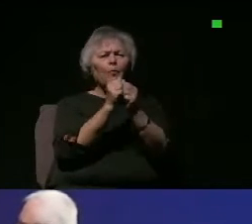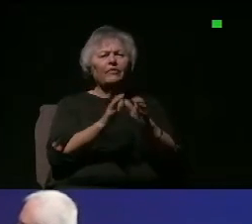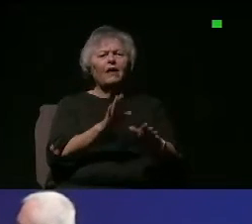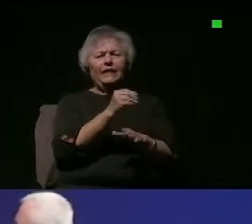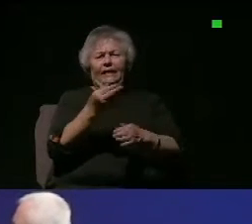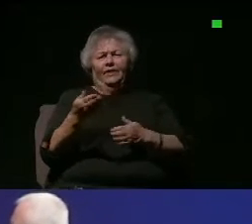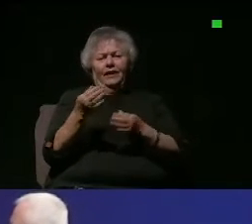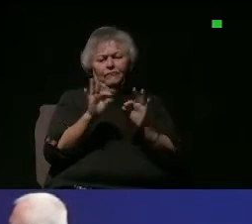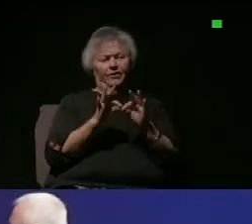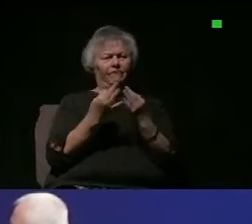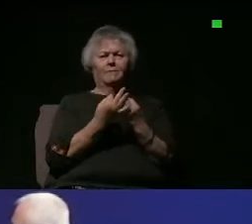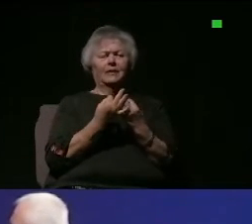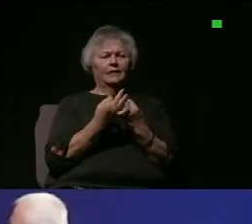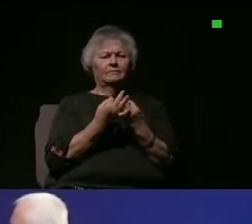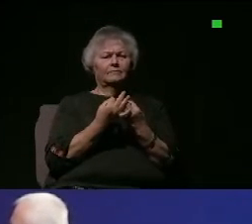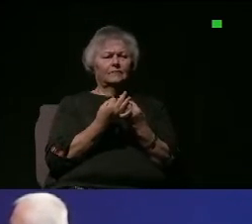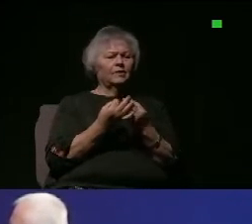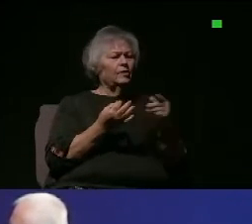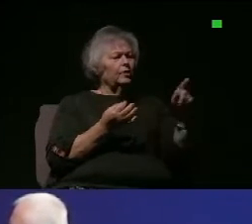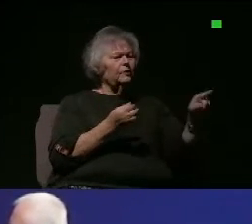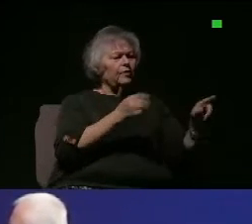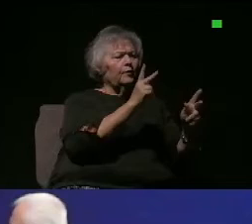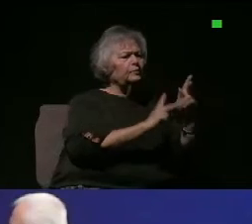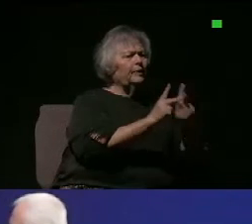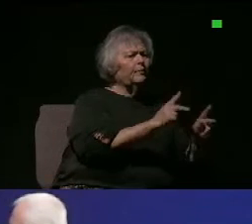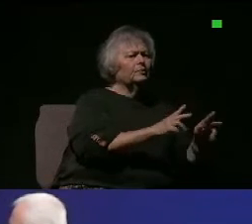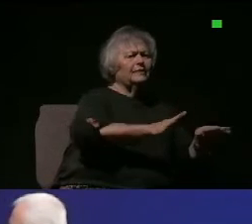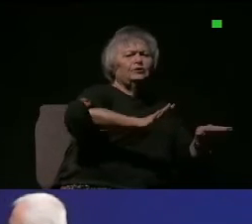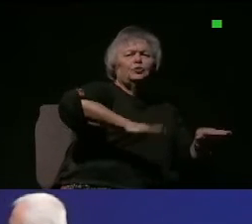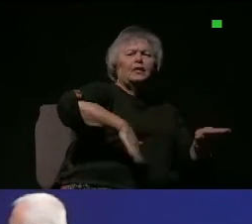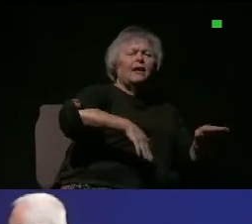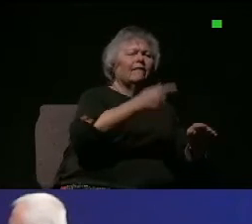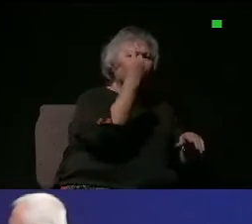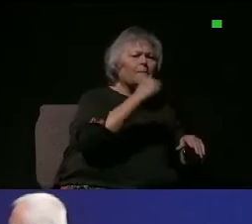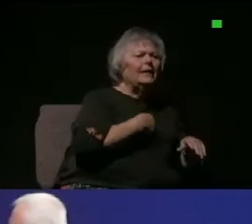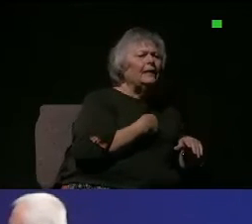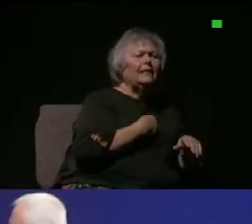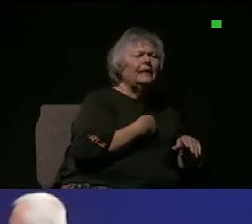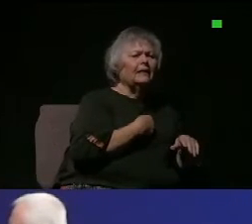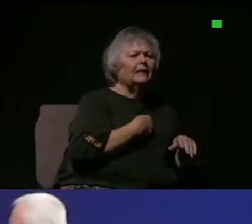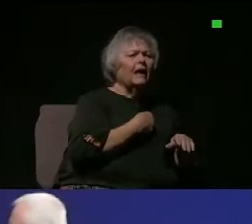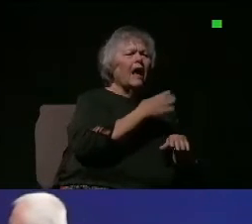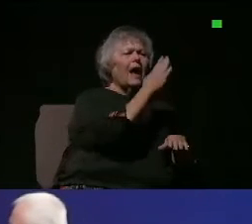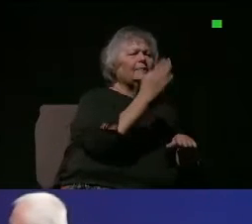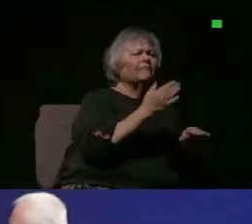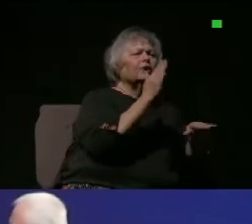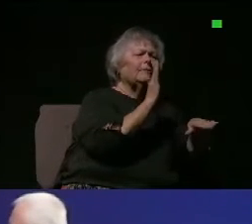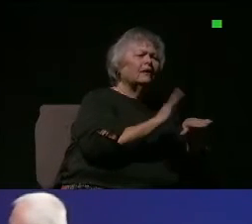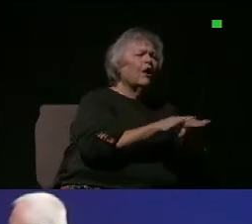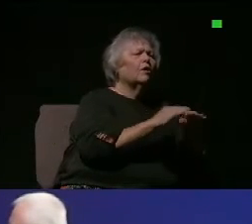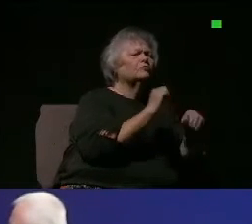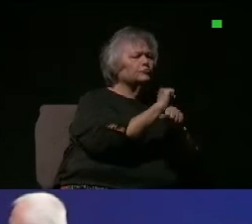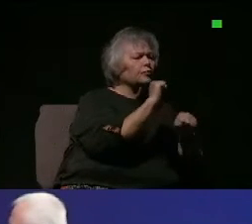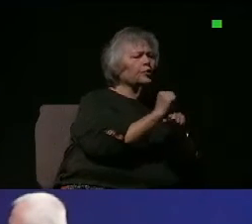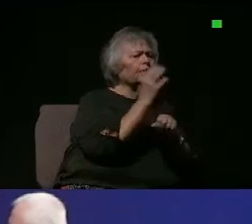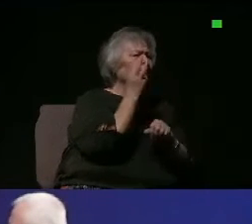They probably thought, well, it's too late. It's too late for me. I'm never going to be called into the vineyard. I'm never going to